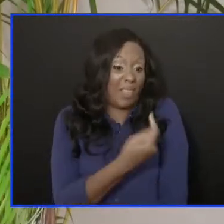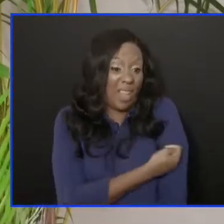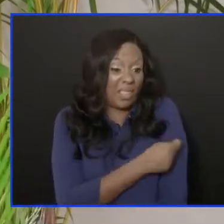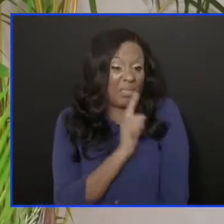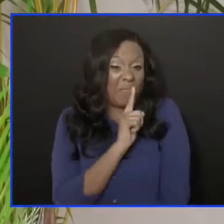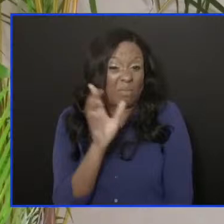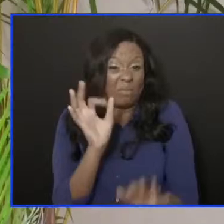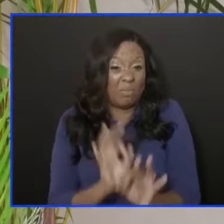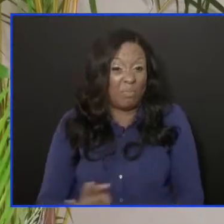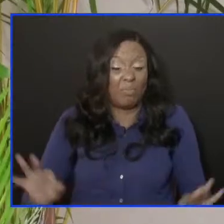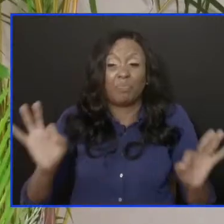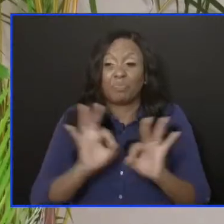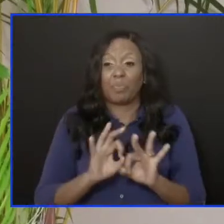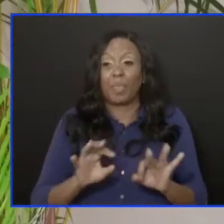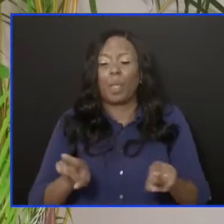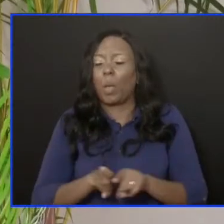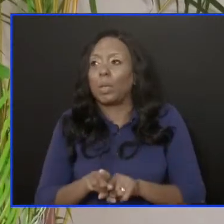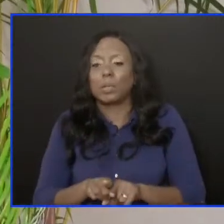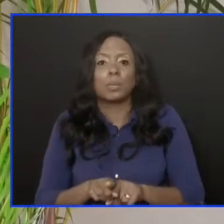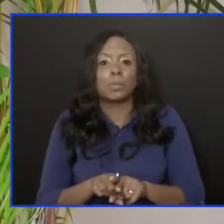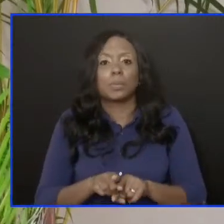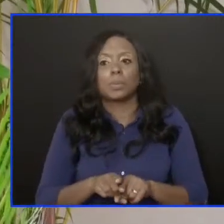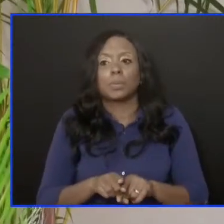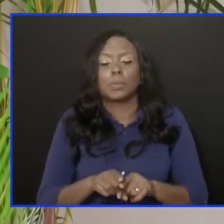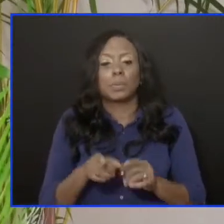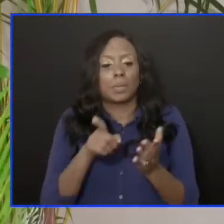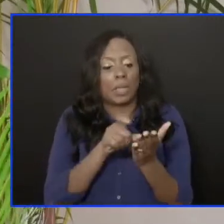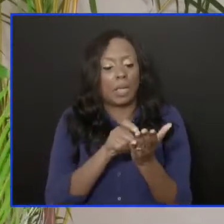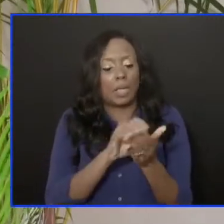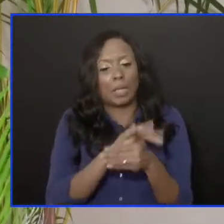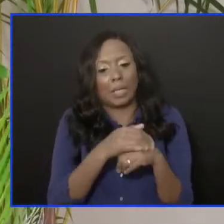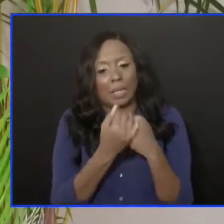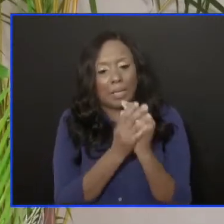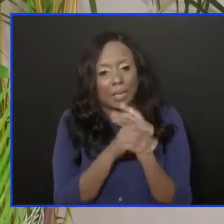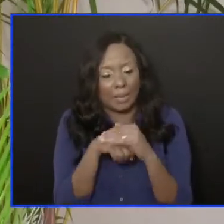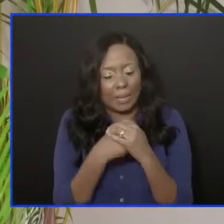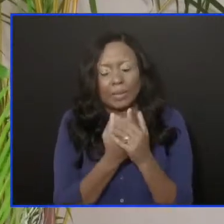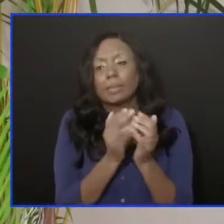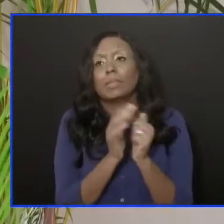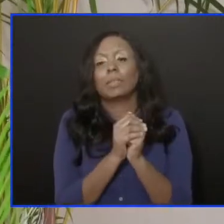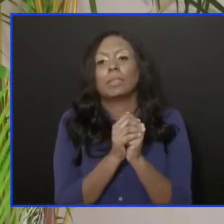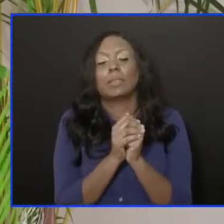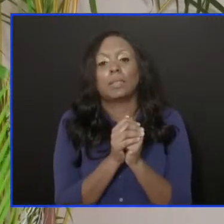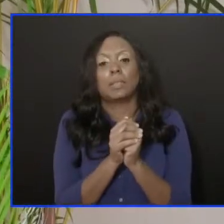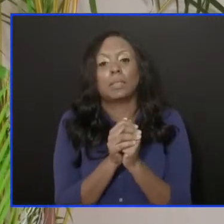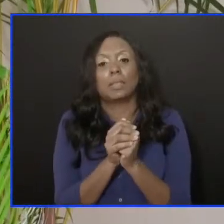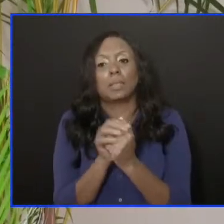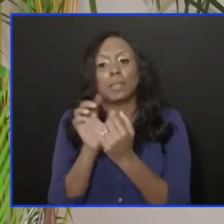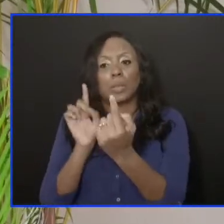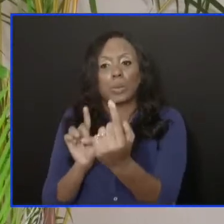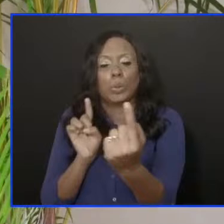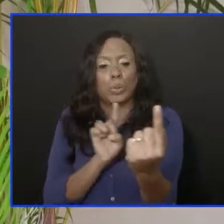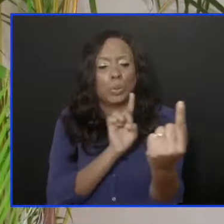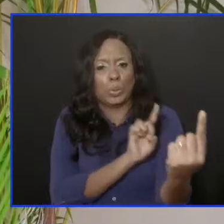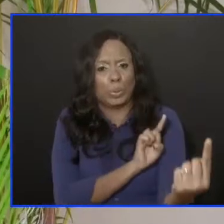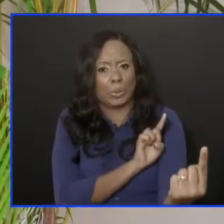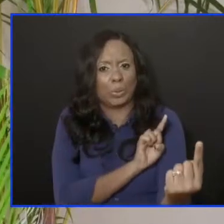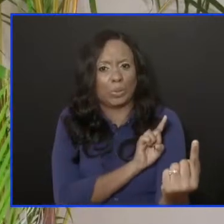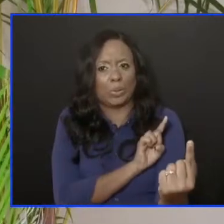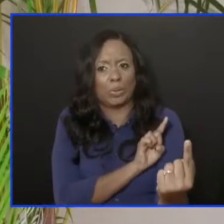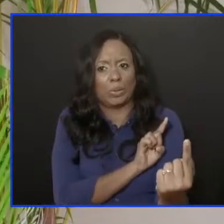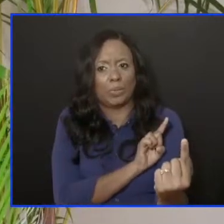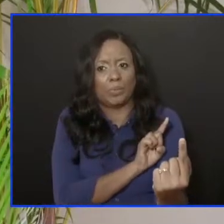other non-pharmaceutical interventions such as hand sanitization, social distancing,